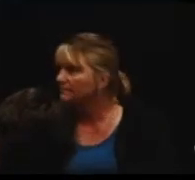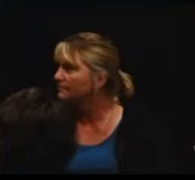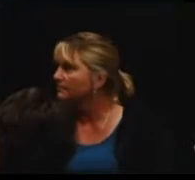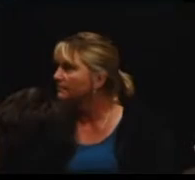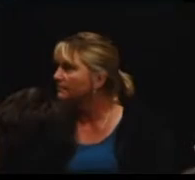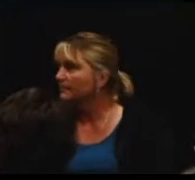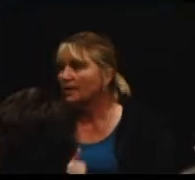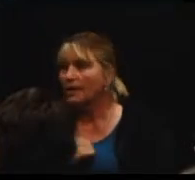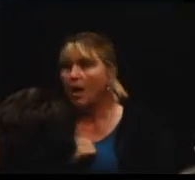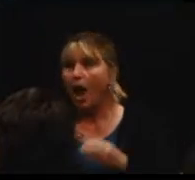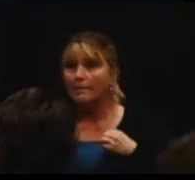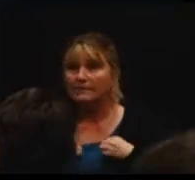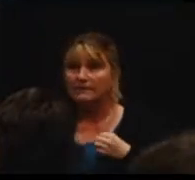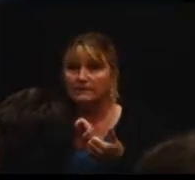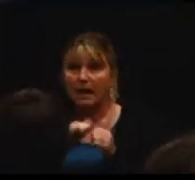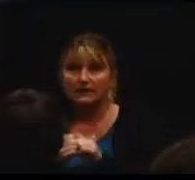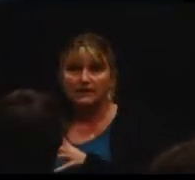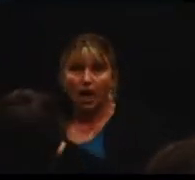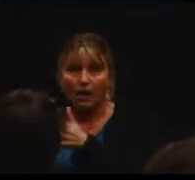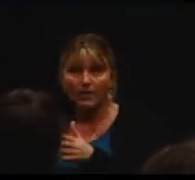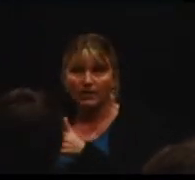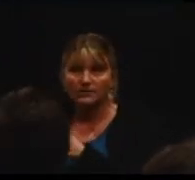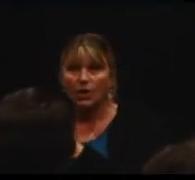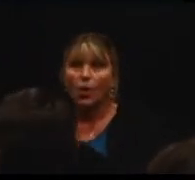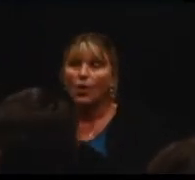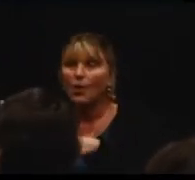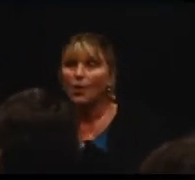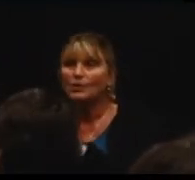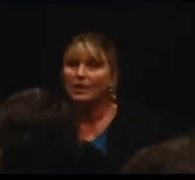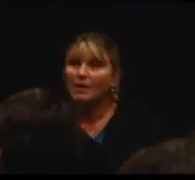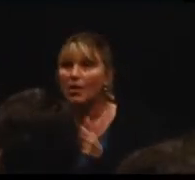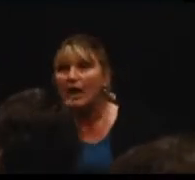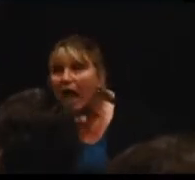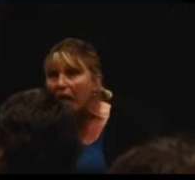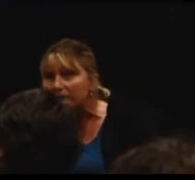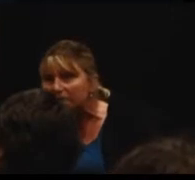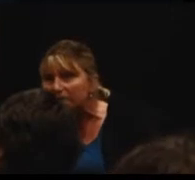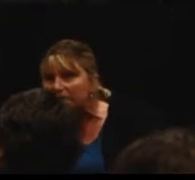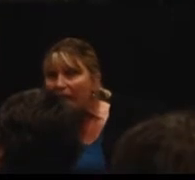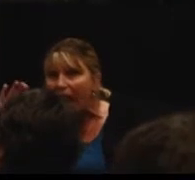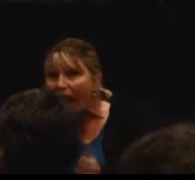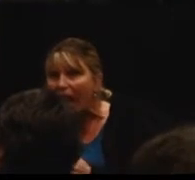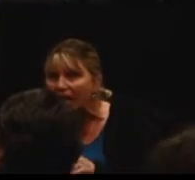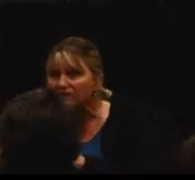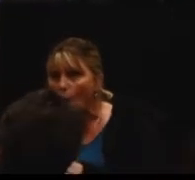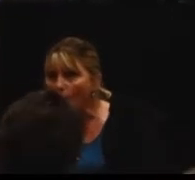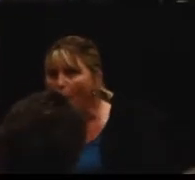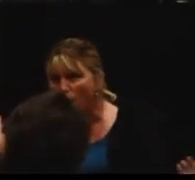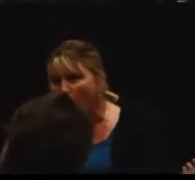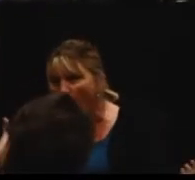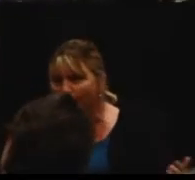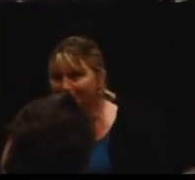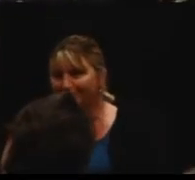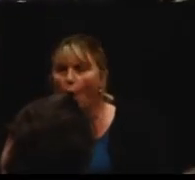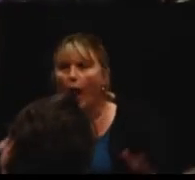My business partner is American. This only works in an American accent. It's less talk, more rock. Oh,